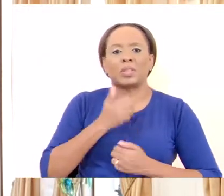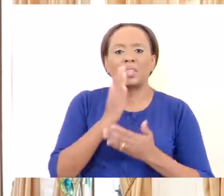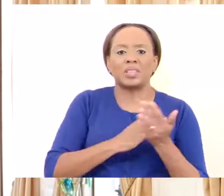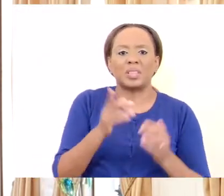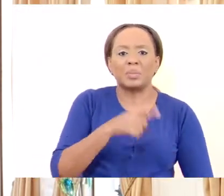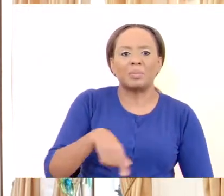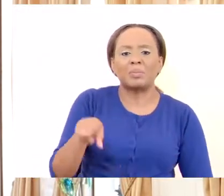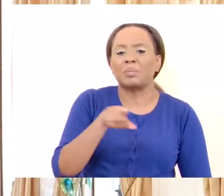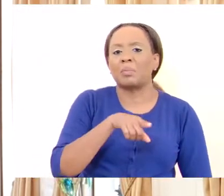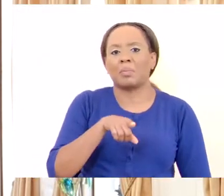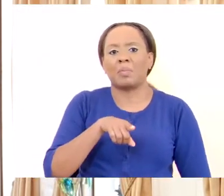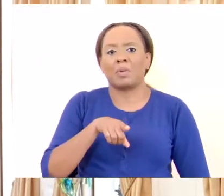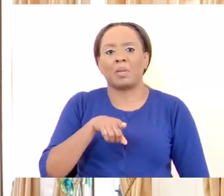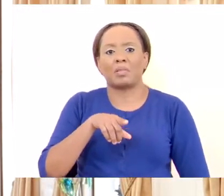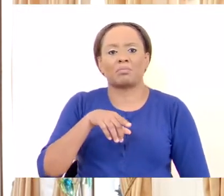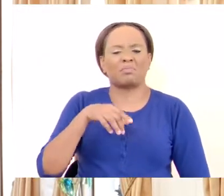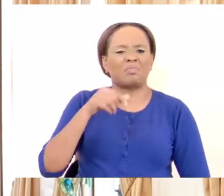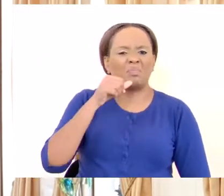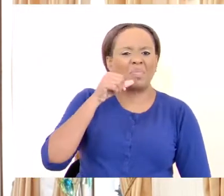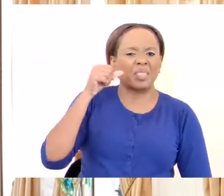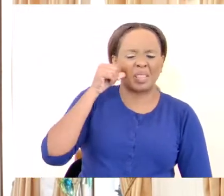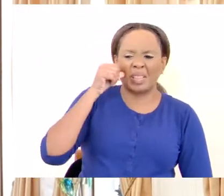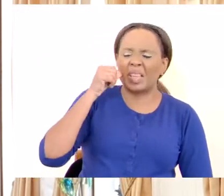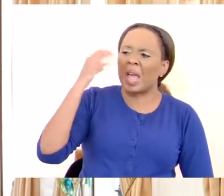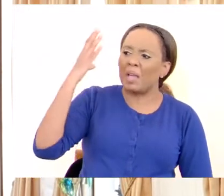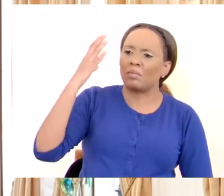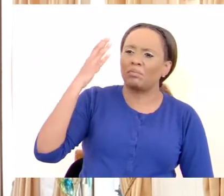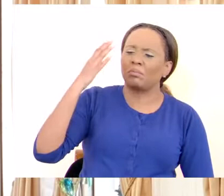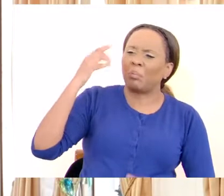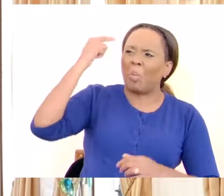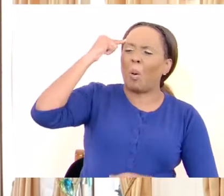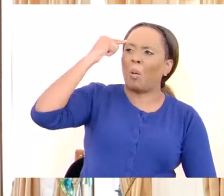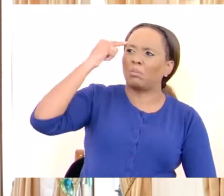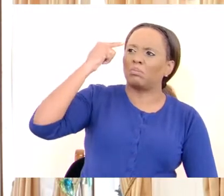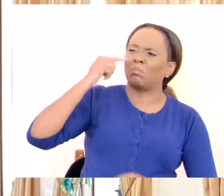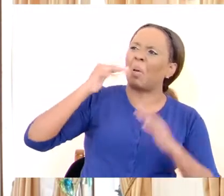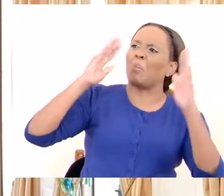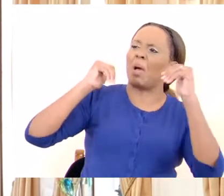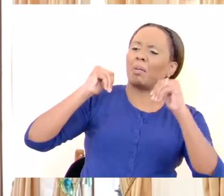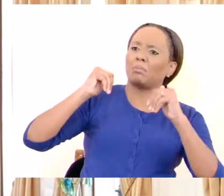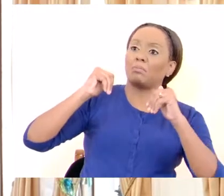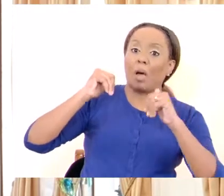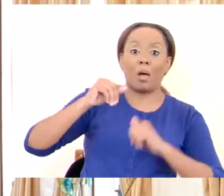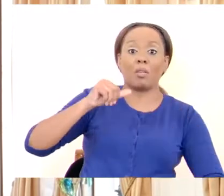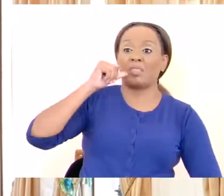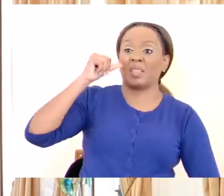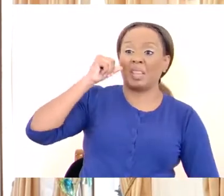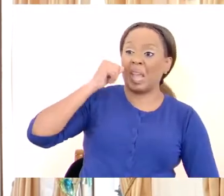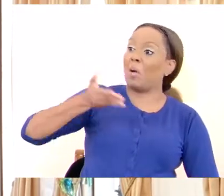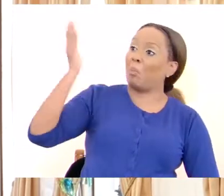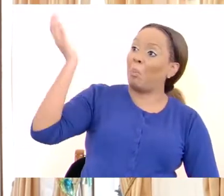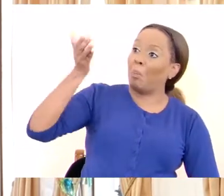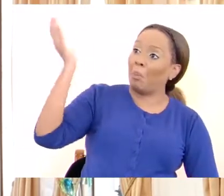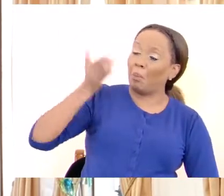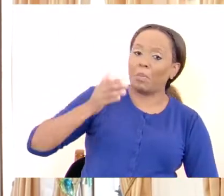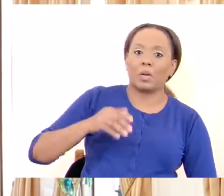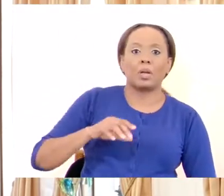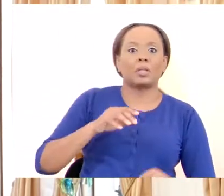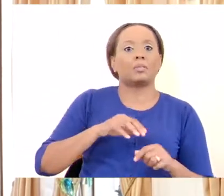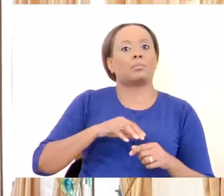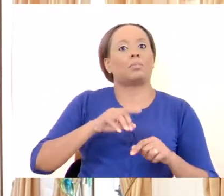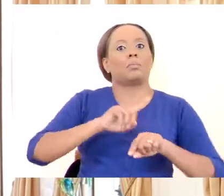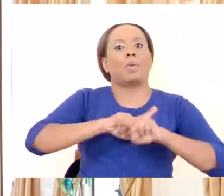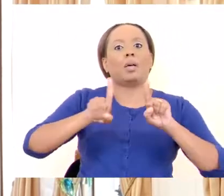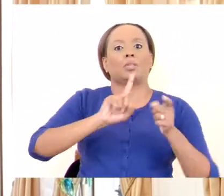have suffered when we changed the time of the press conference yesterday twice and then